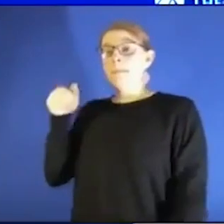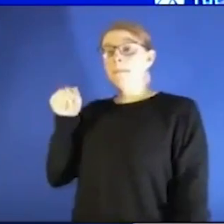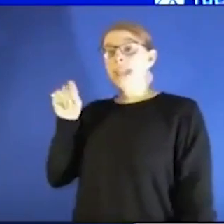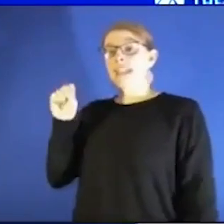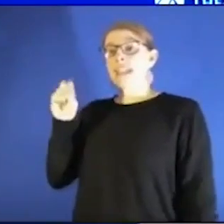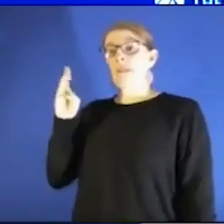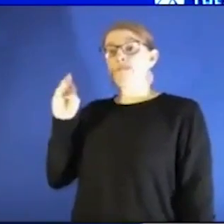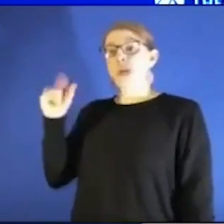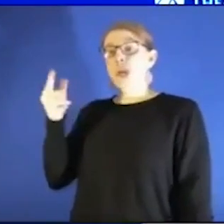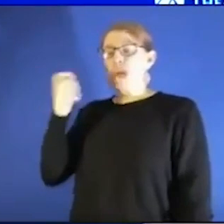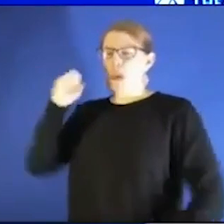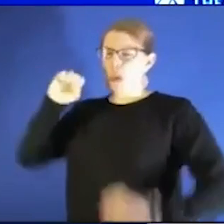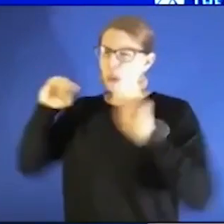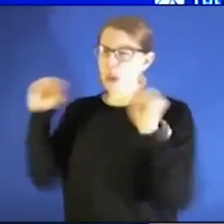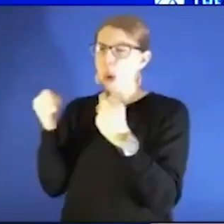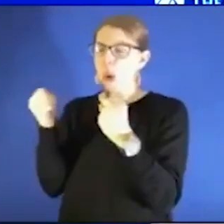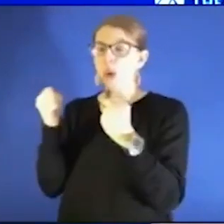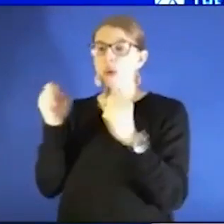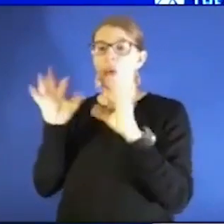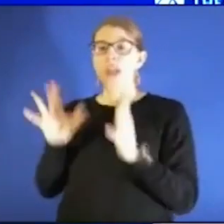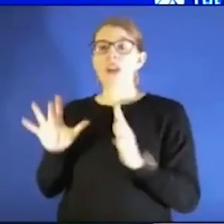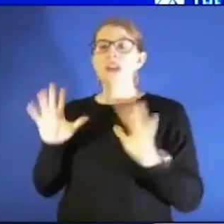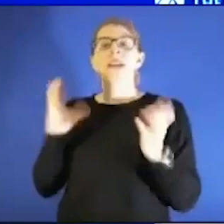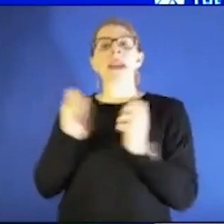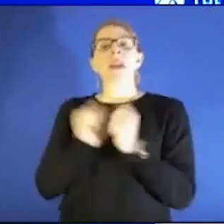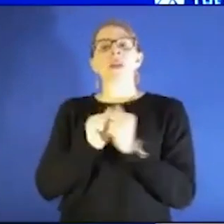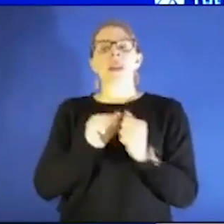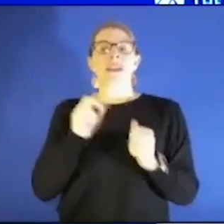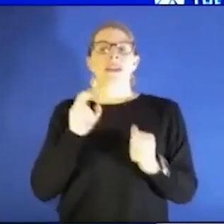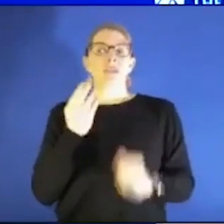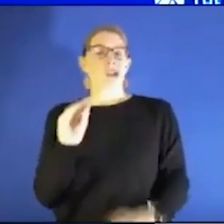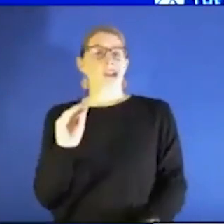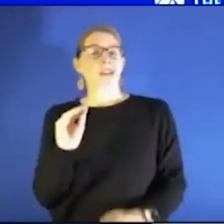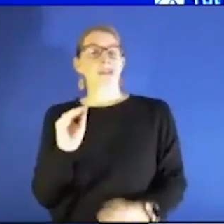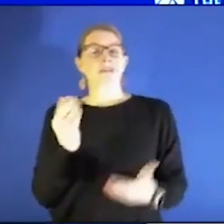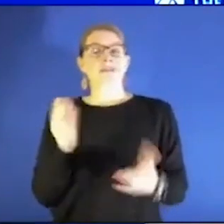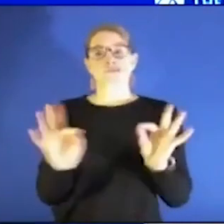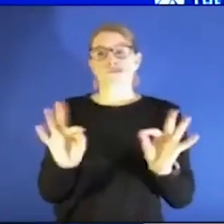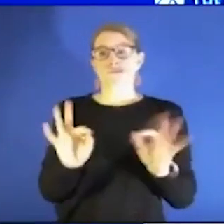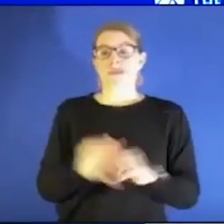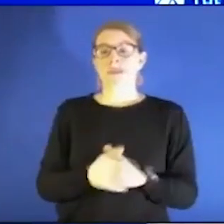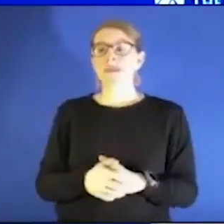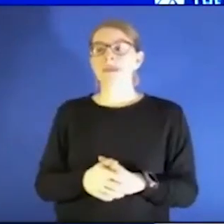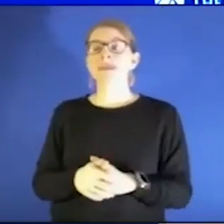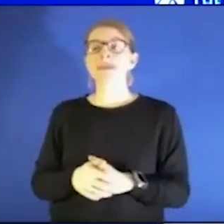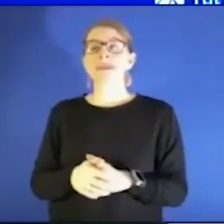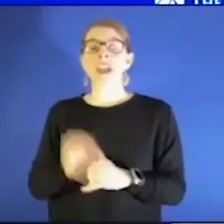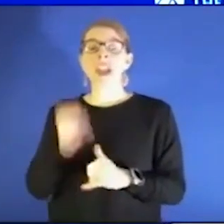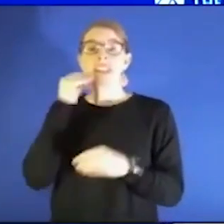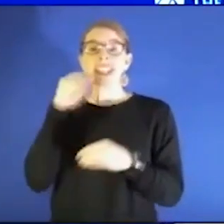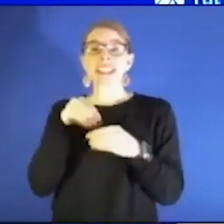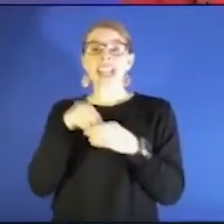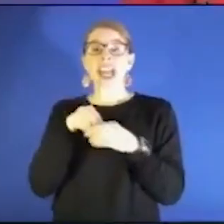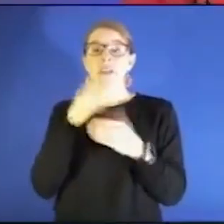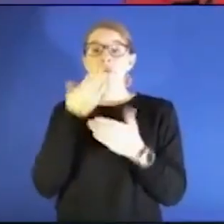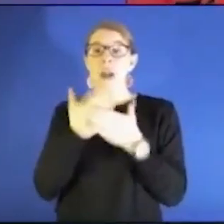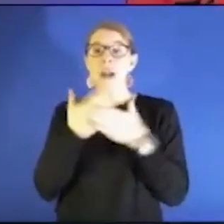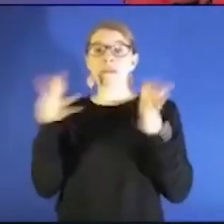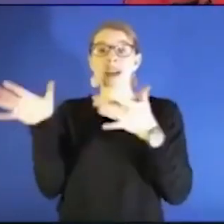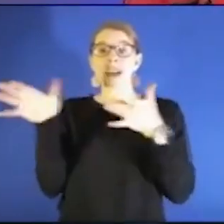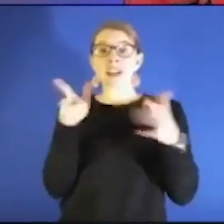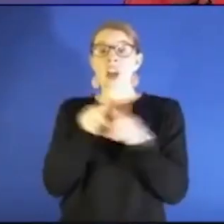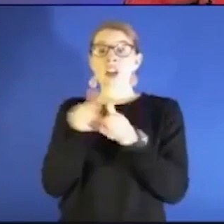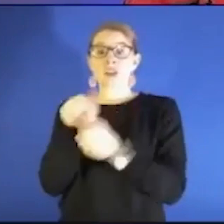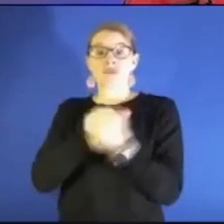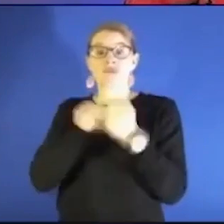them. But doing things outdoors or in well-ventilated space is important, and continuing hand hygiene as well. Yeah, Amanda.